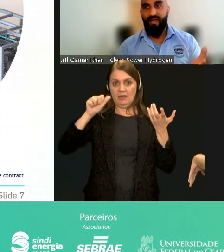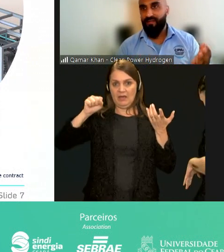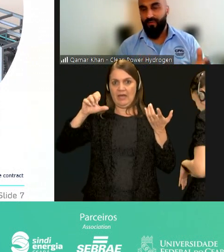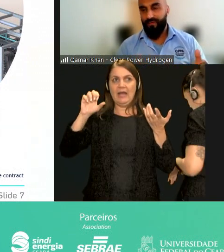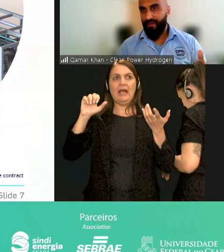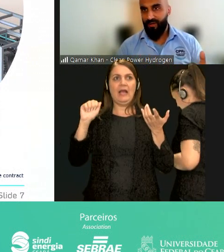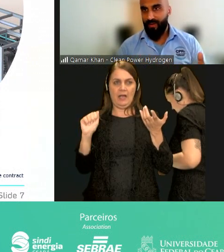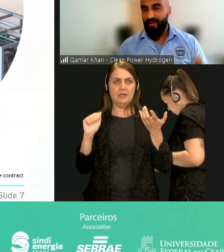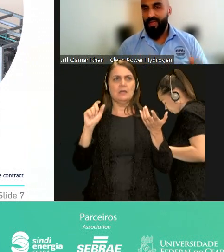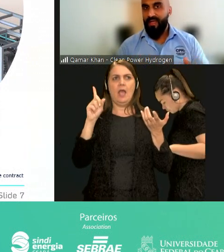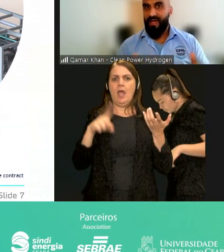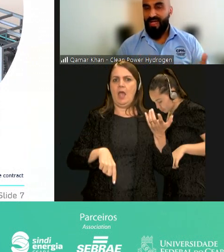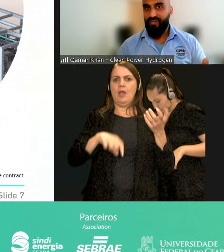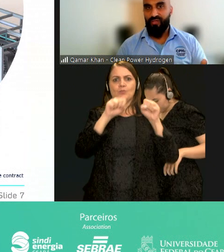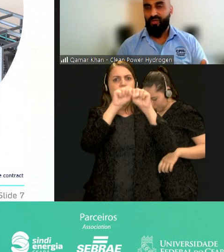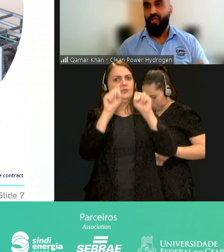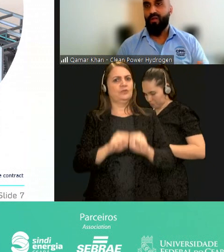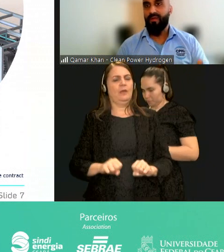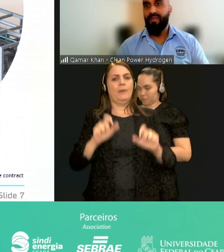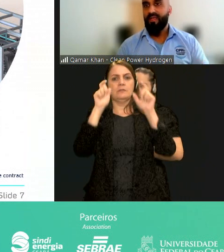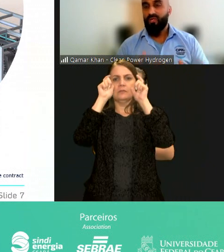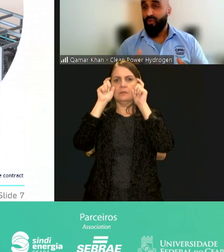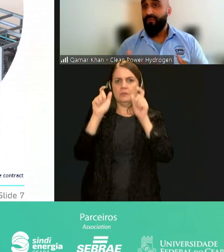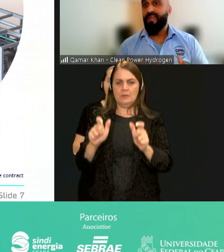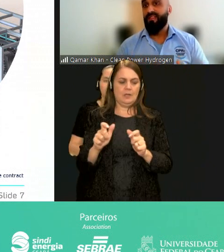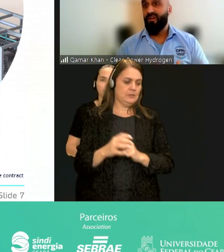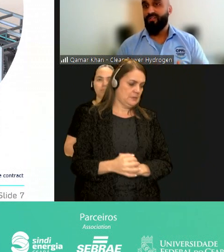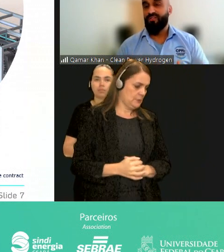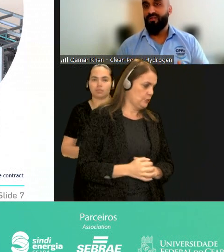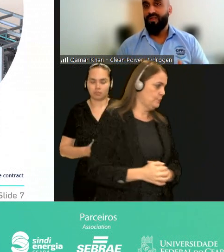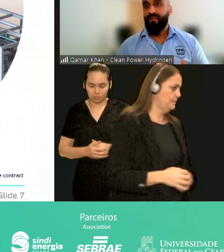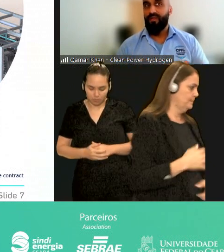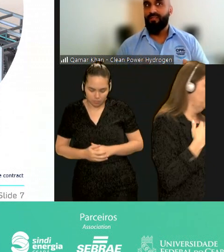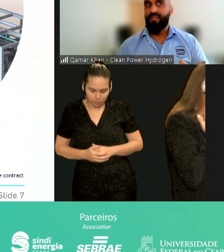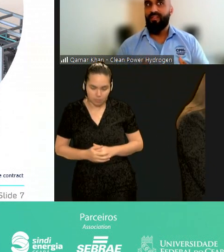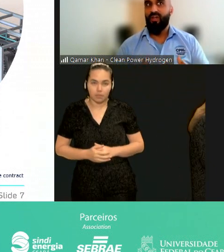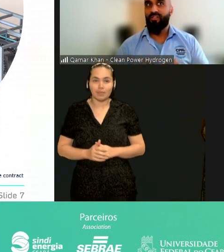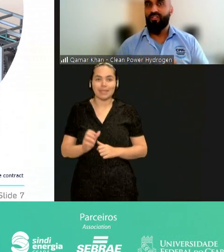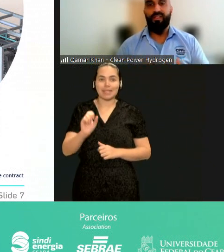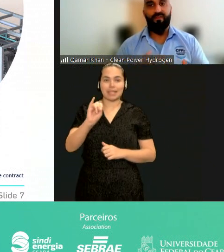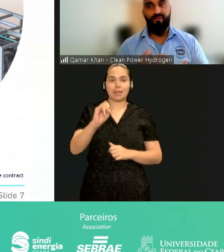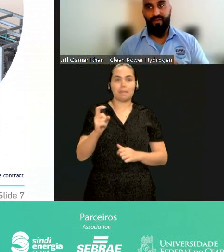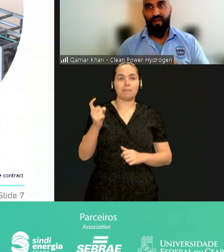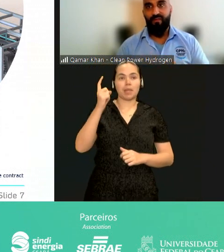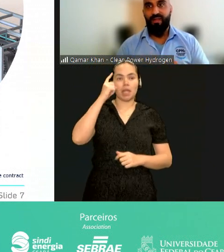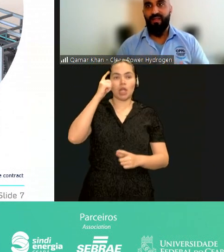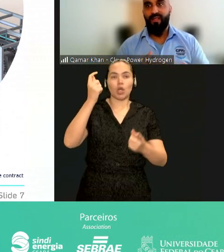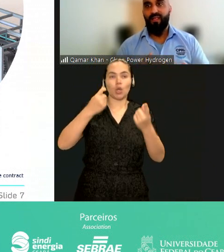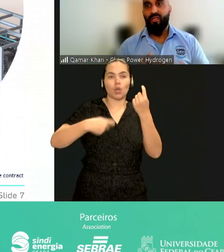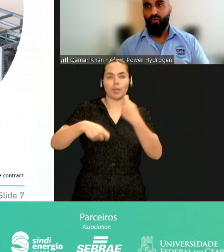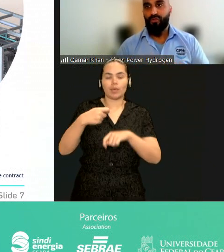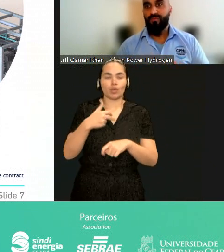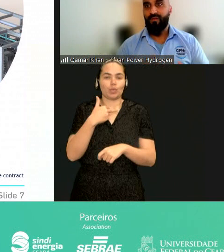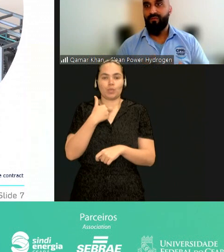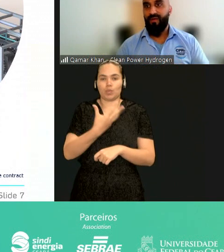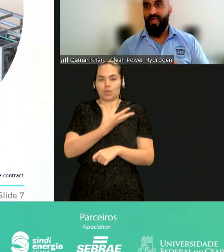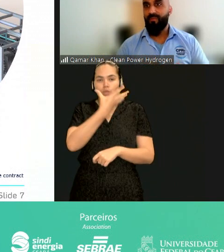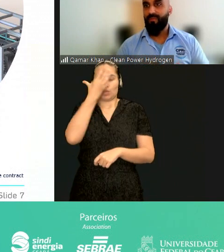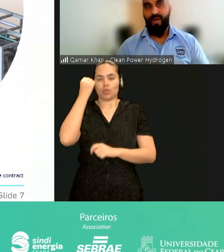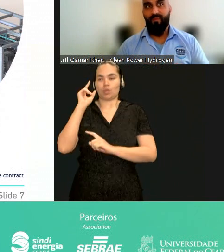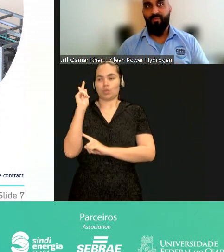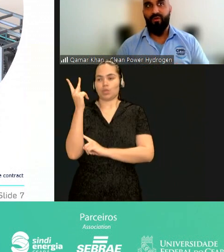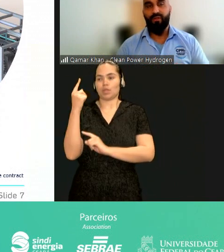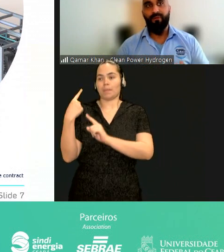you guys who are thinking about a hydrogen economy, don't forget the oxygen, because the oxygen is a very useful,